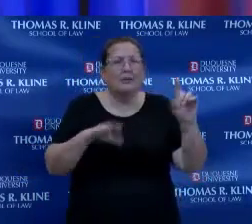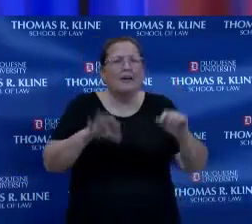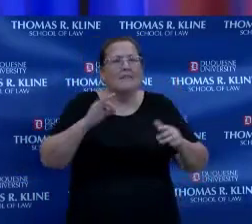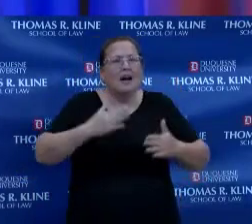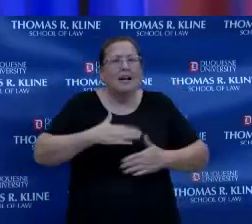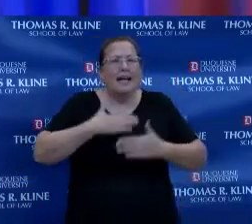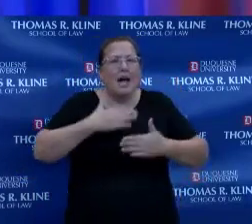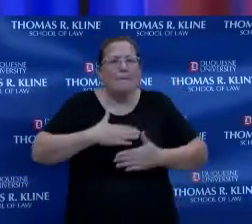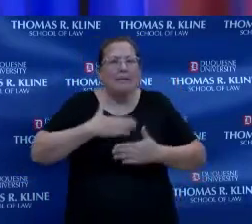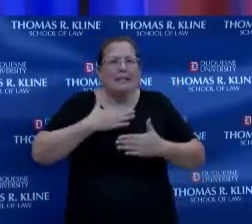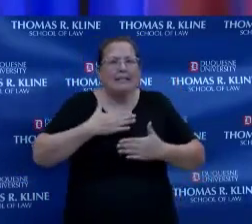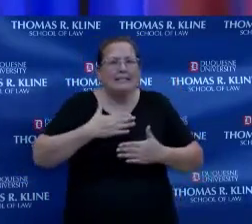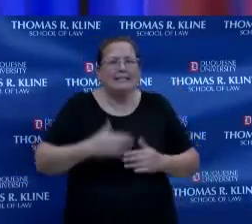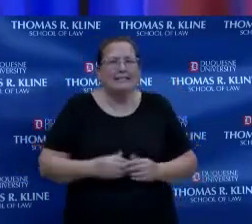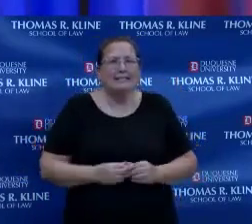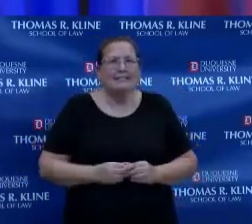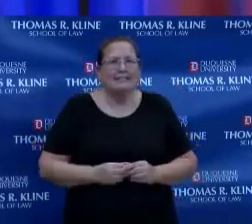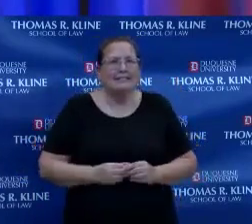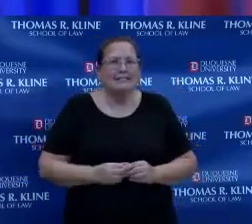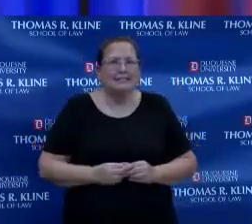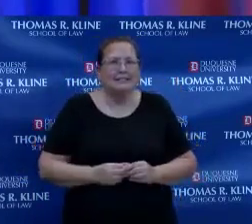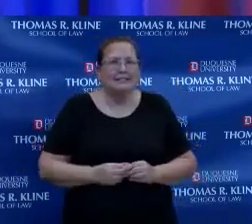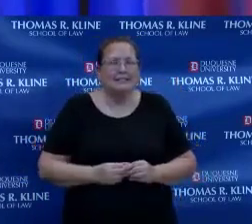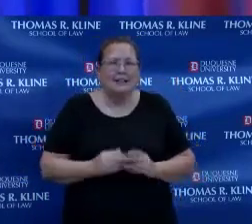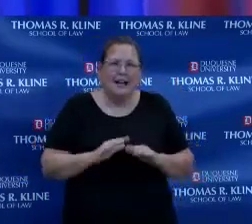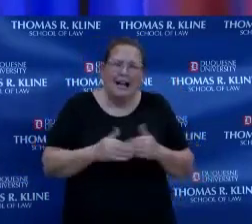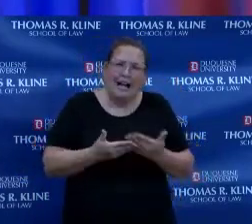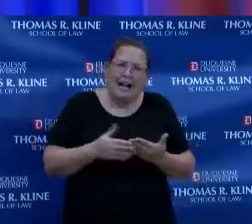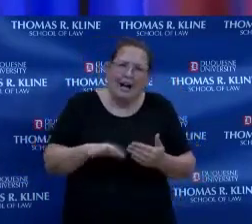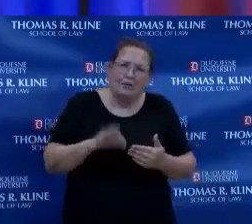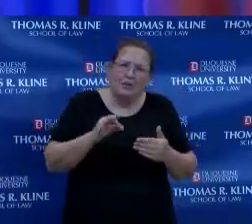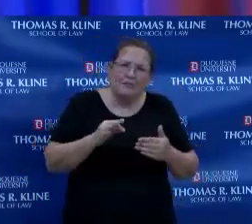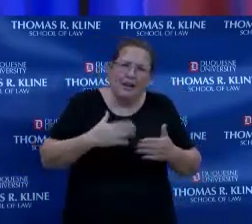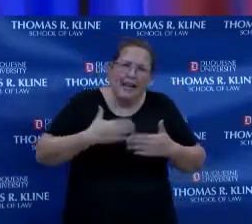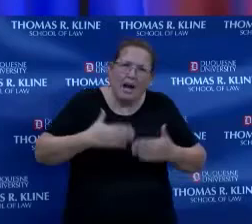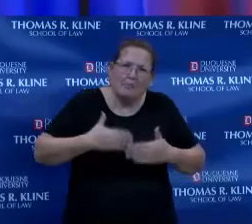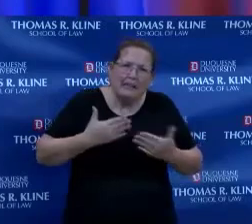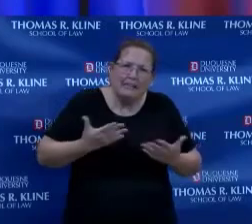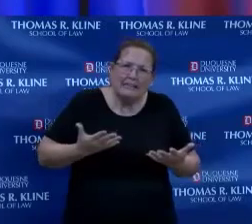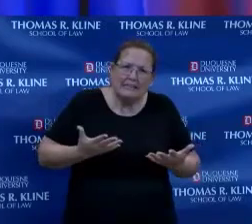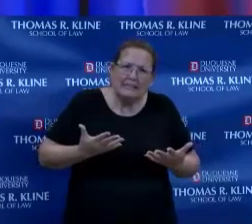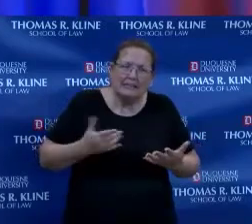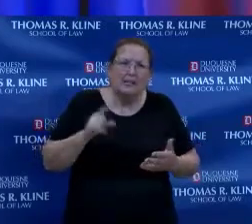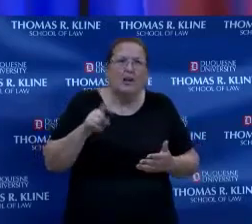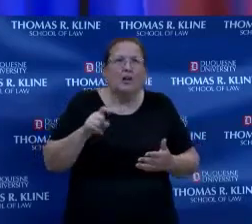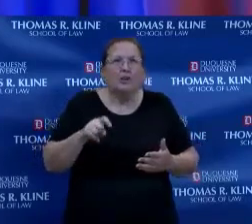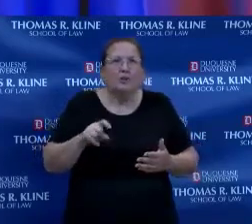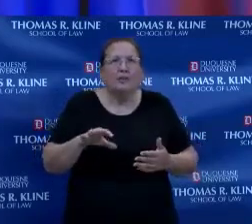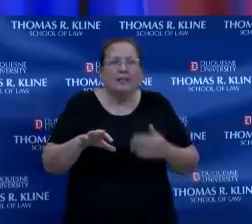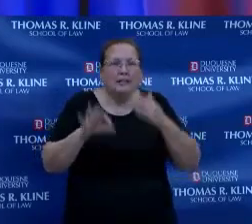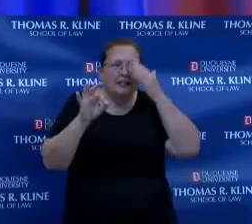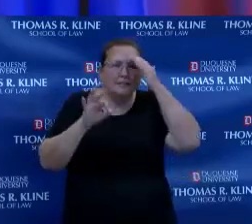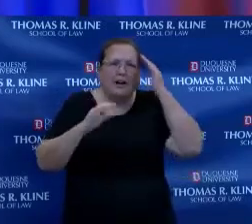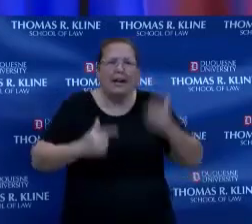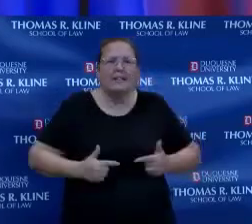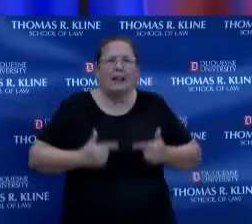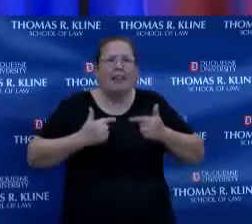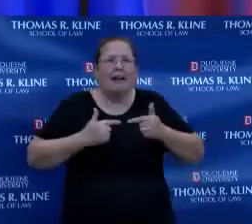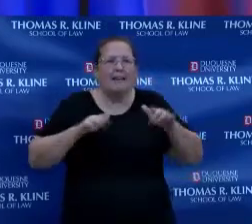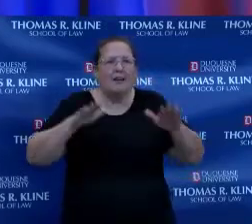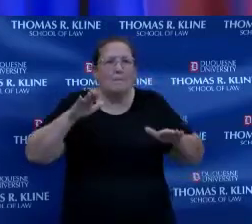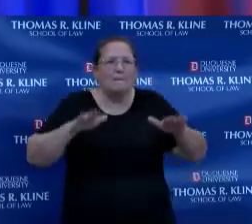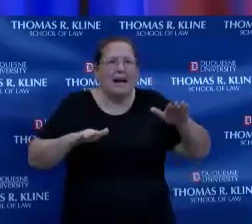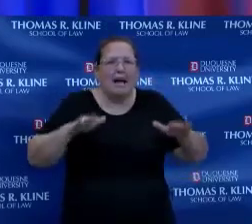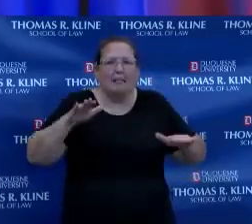happiness. In order to find happiness, you need to find a work-life balance. It's